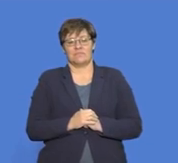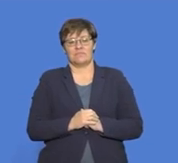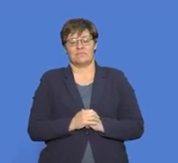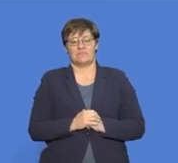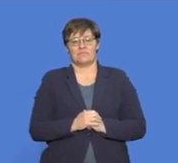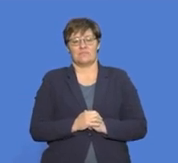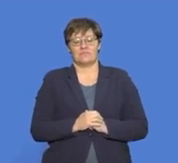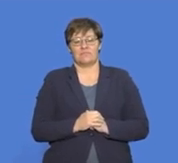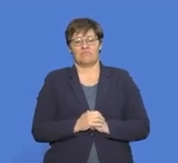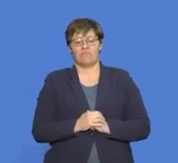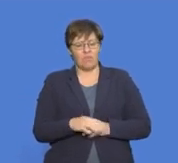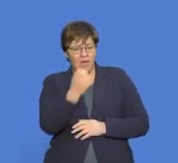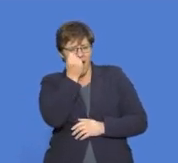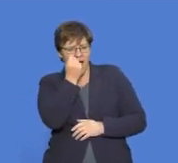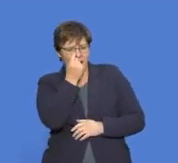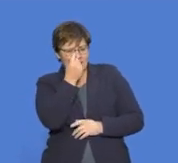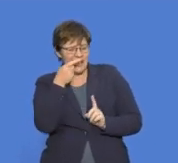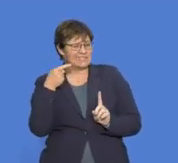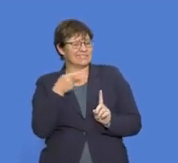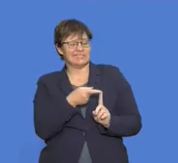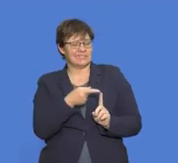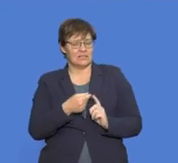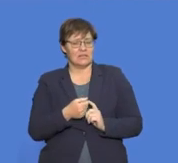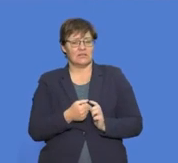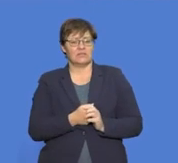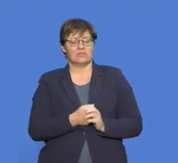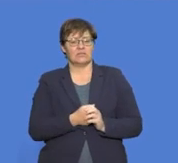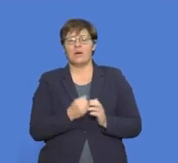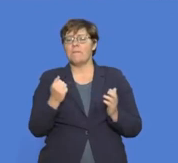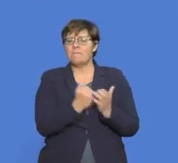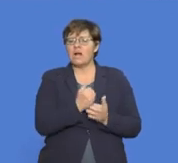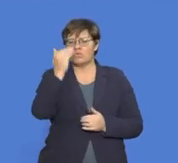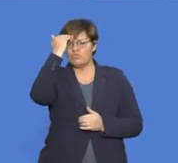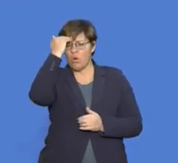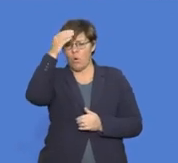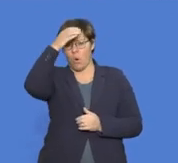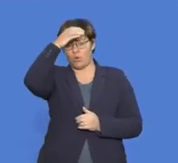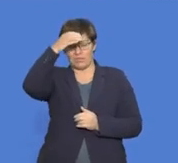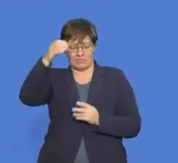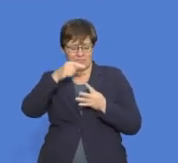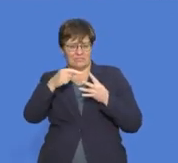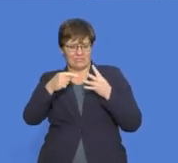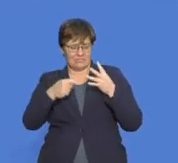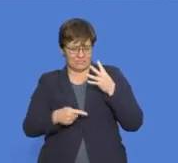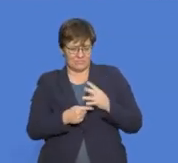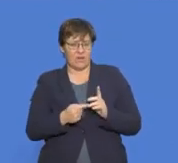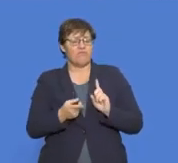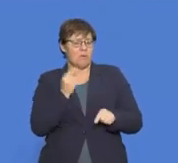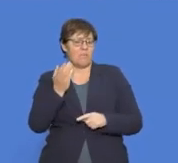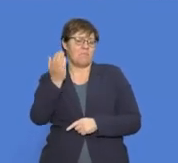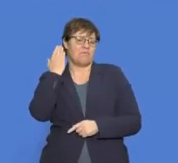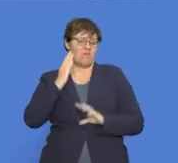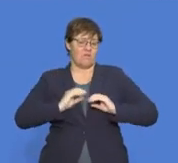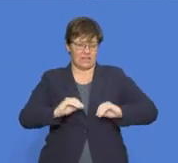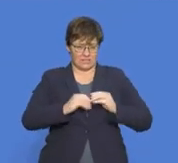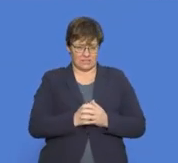To be able to understand this section, you need to know certain concepts from the previous lesson. For